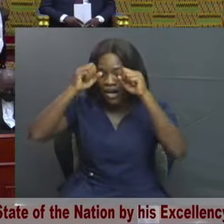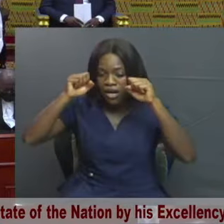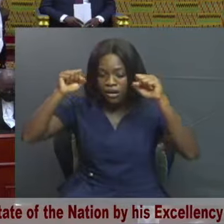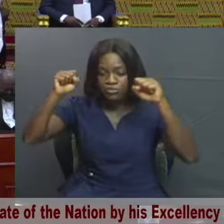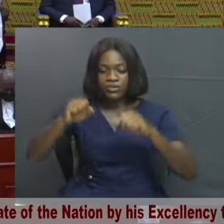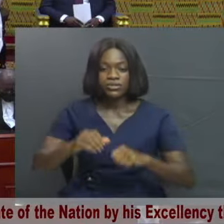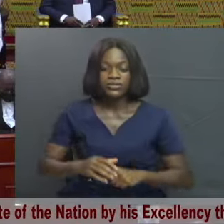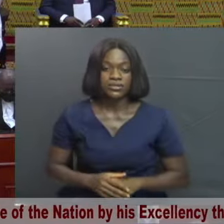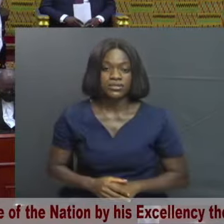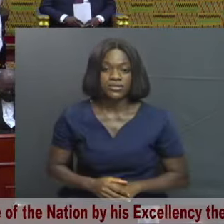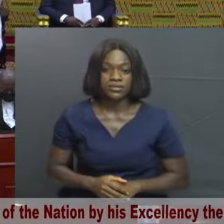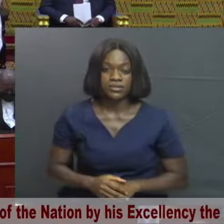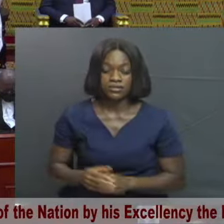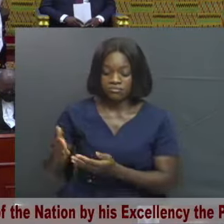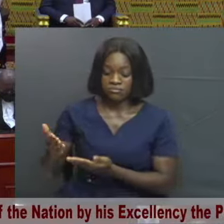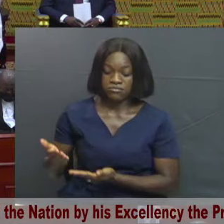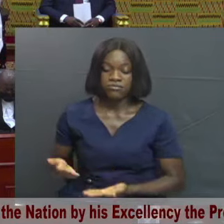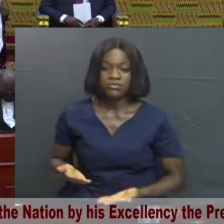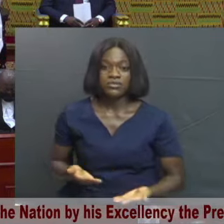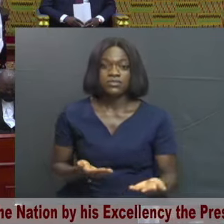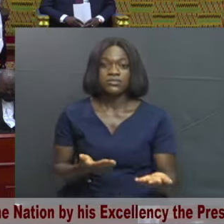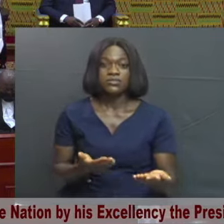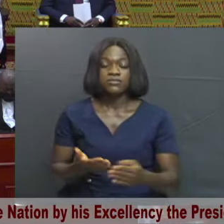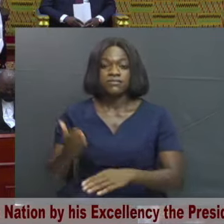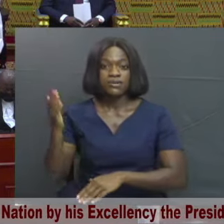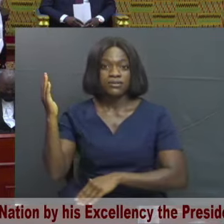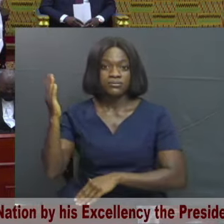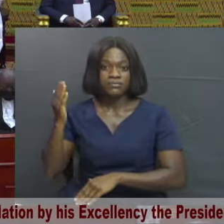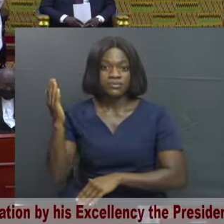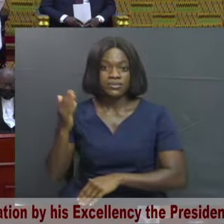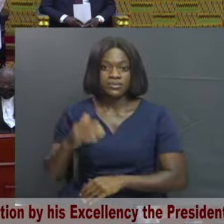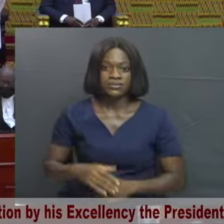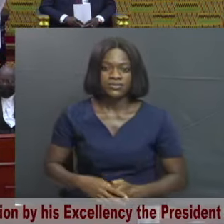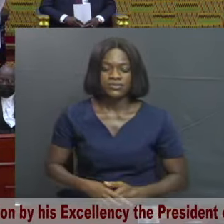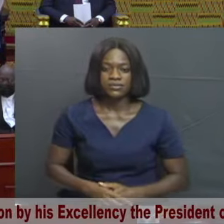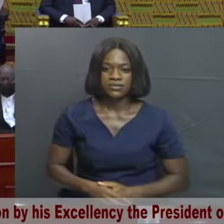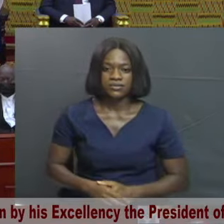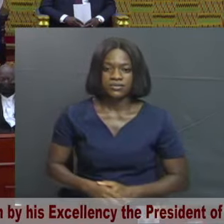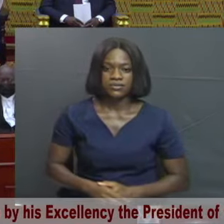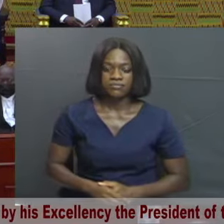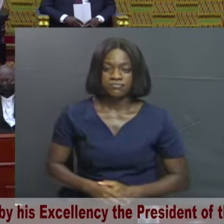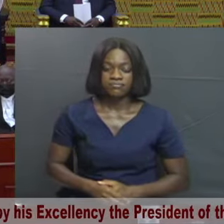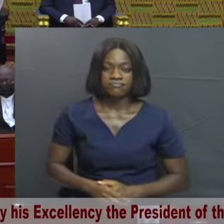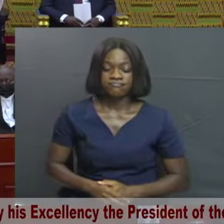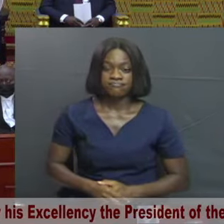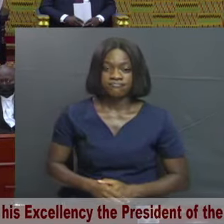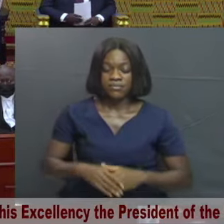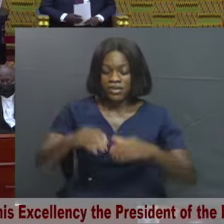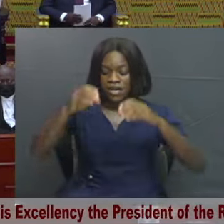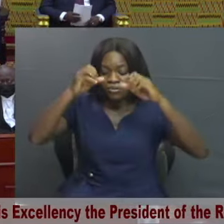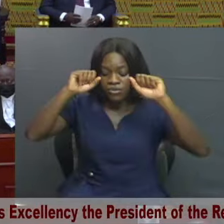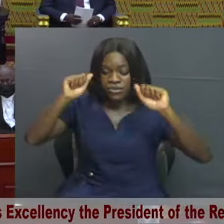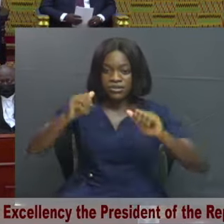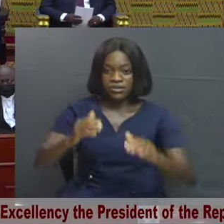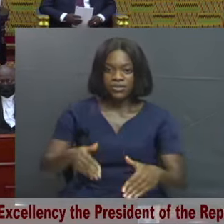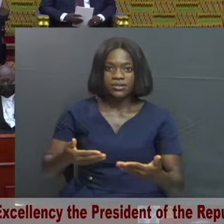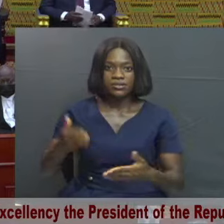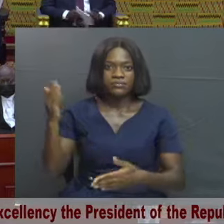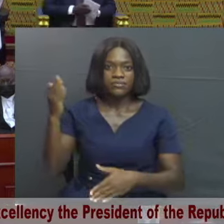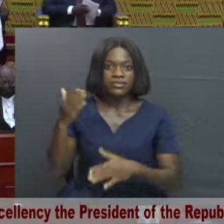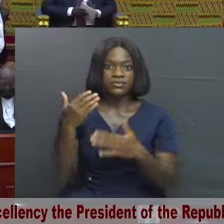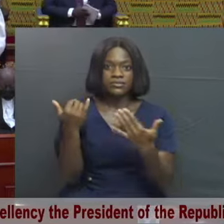president to deliver his message your Excellency you may deliver your message